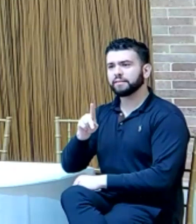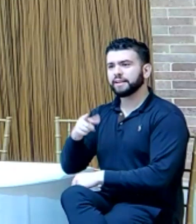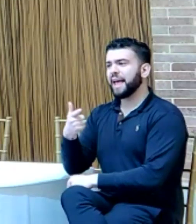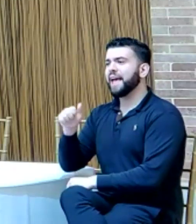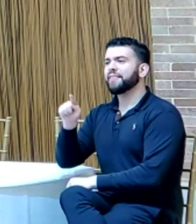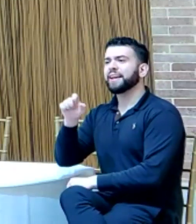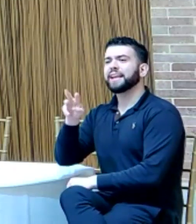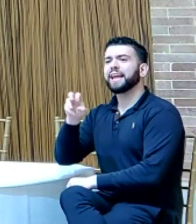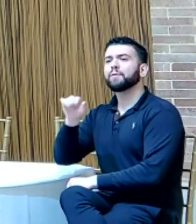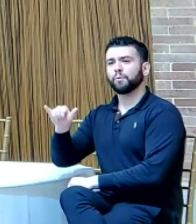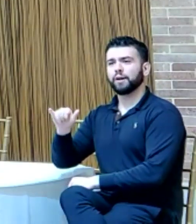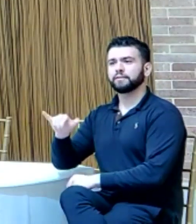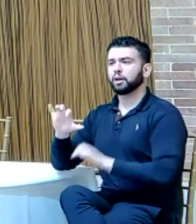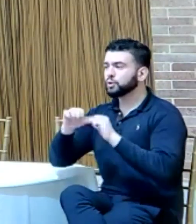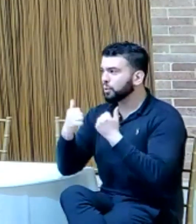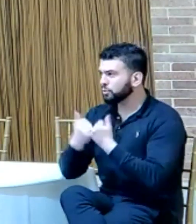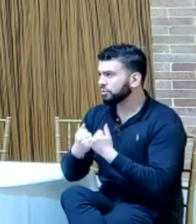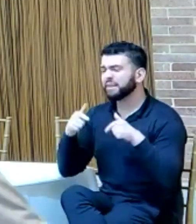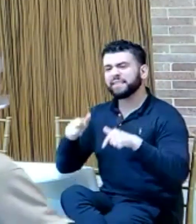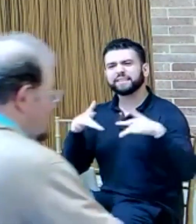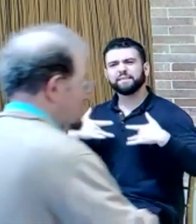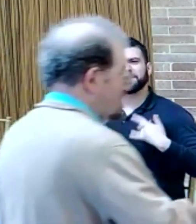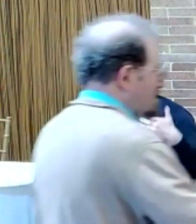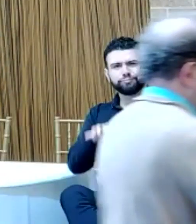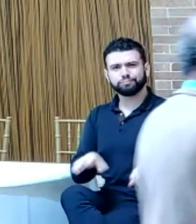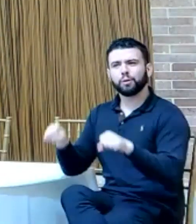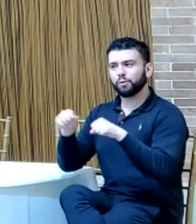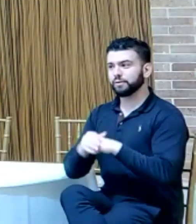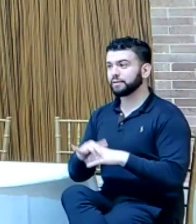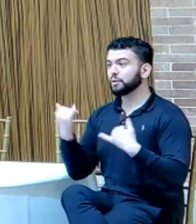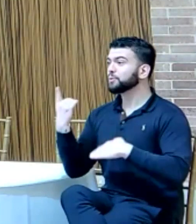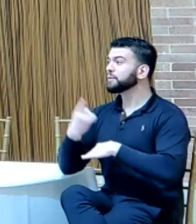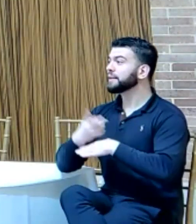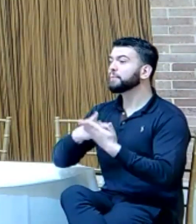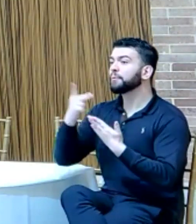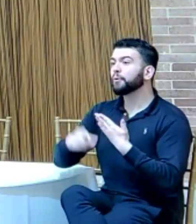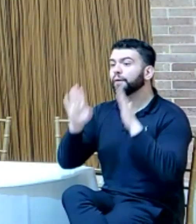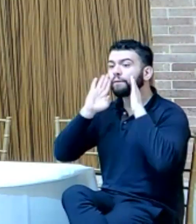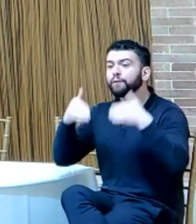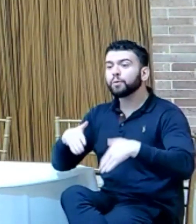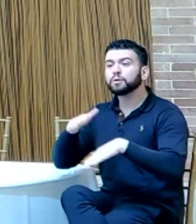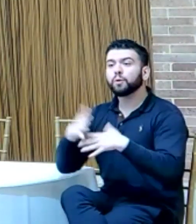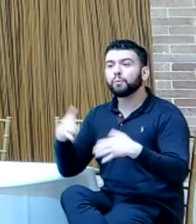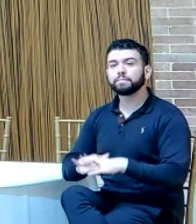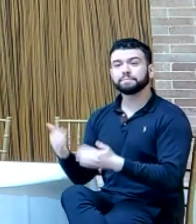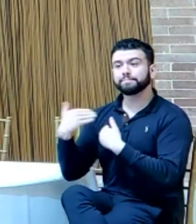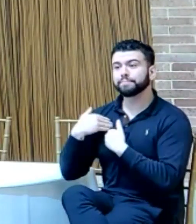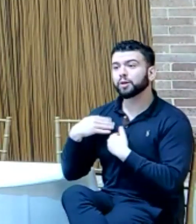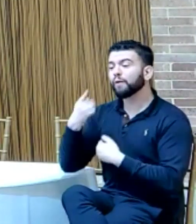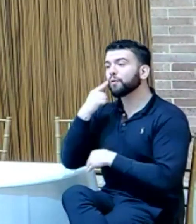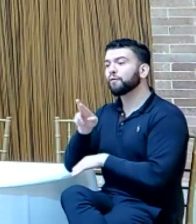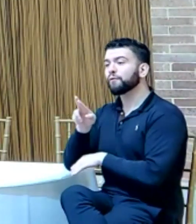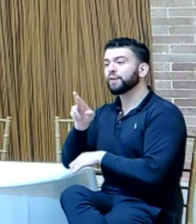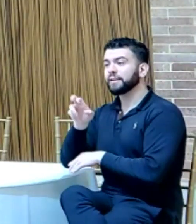Realtors for making this event possible today today today's program focuses particularly on the obligations of real estate